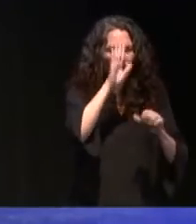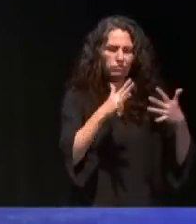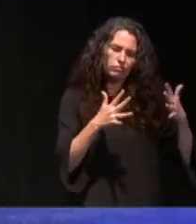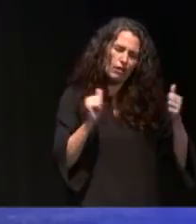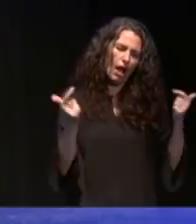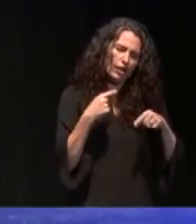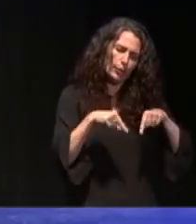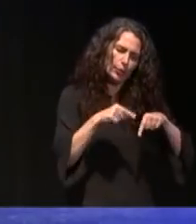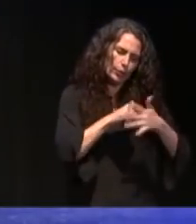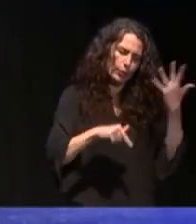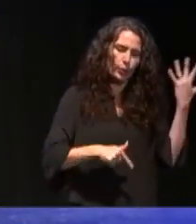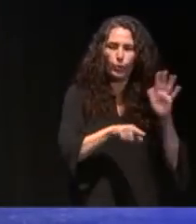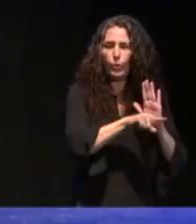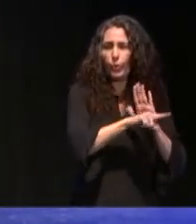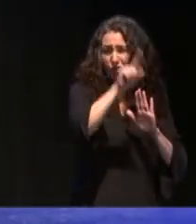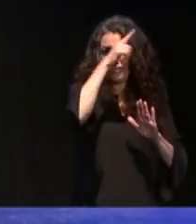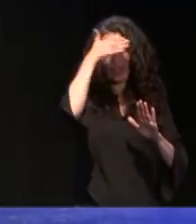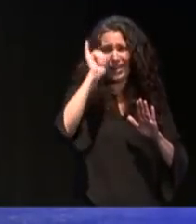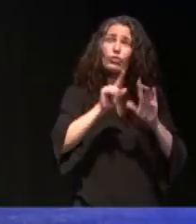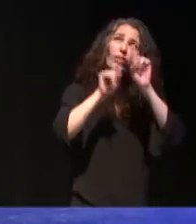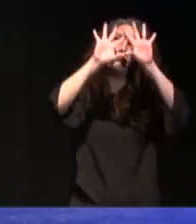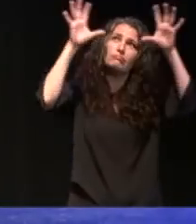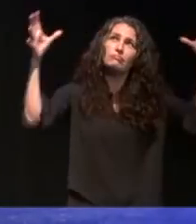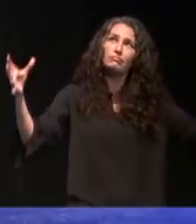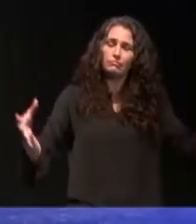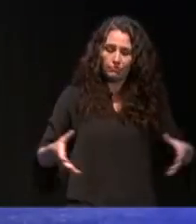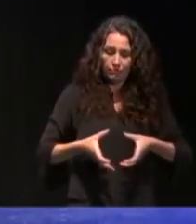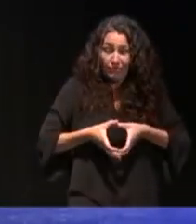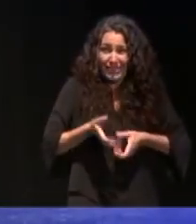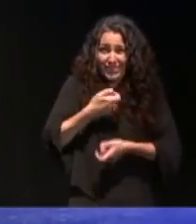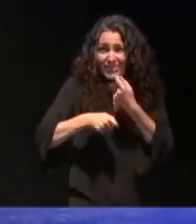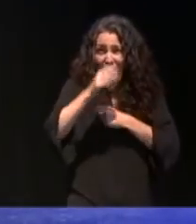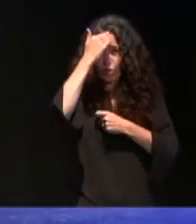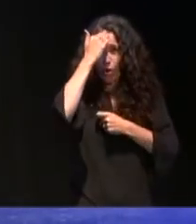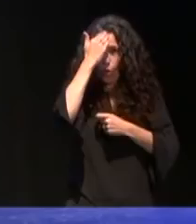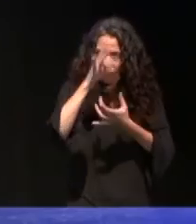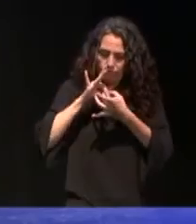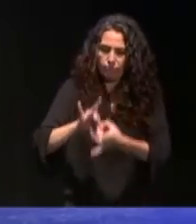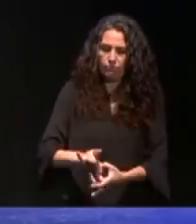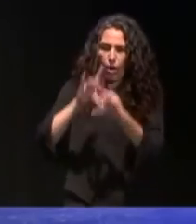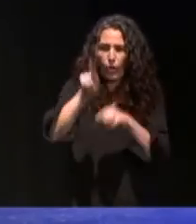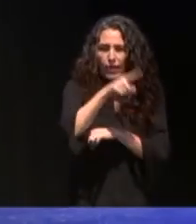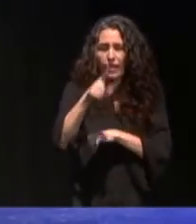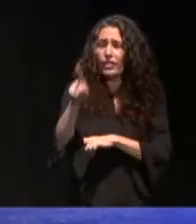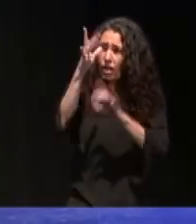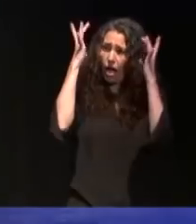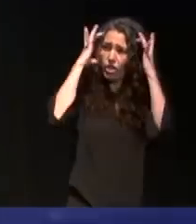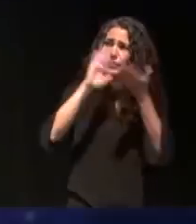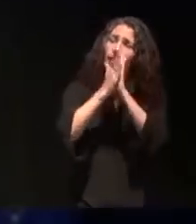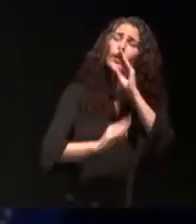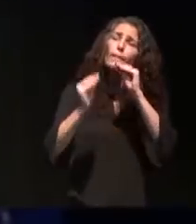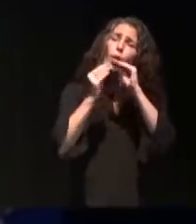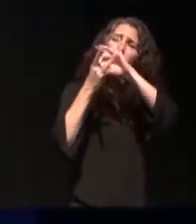anxiousness, forgetting that they are a cosmic being in tune with the infinite. Consciously coming more and